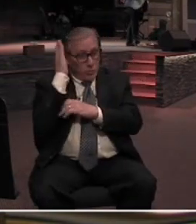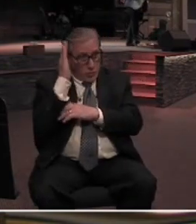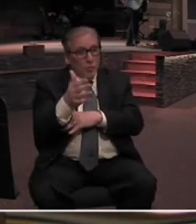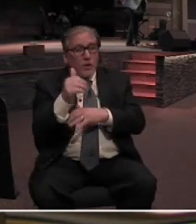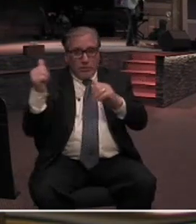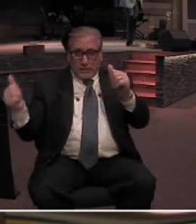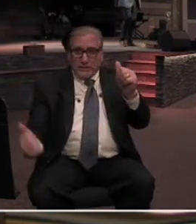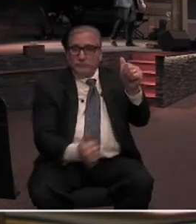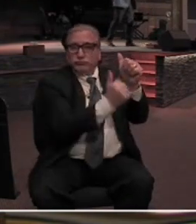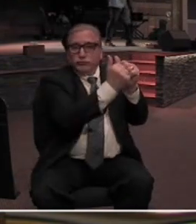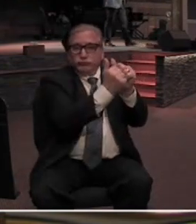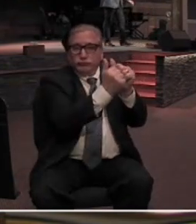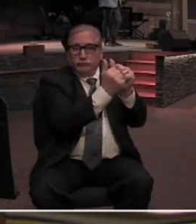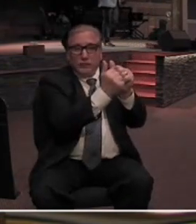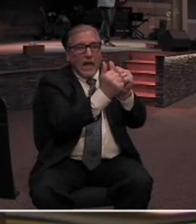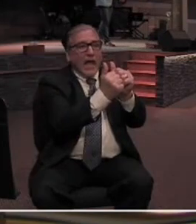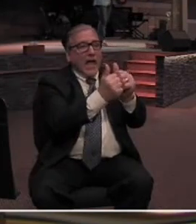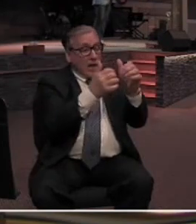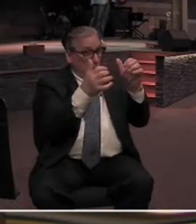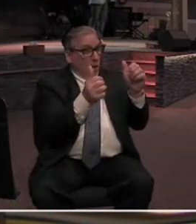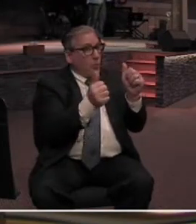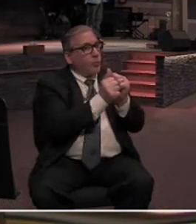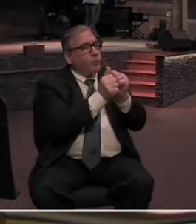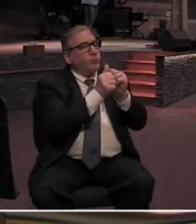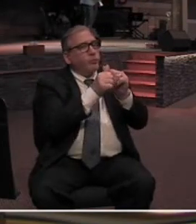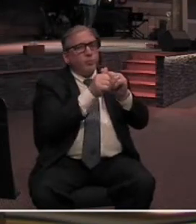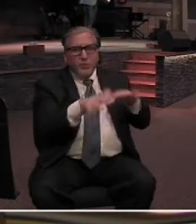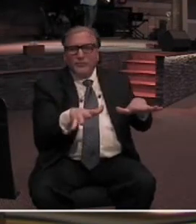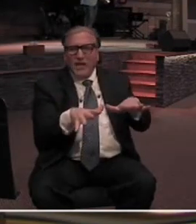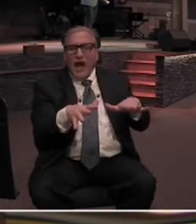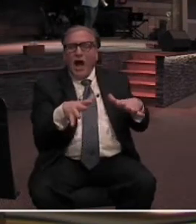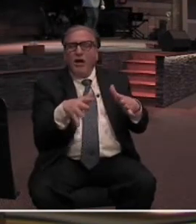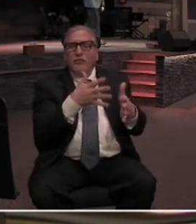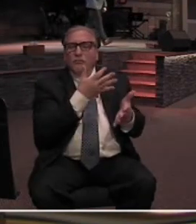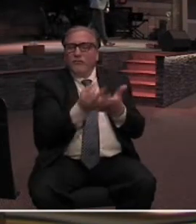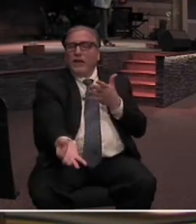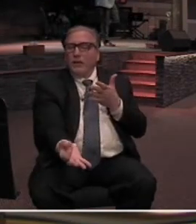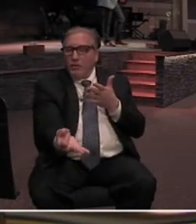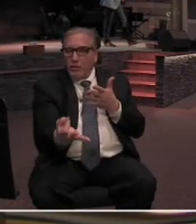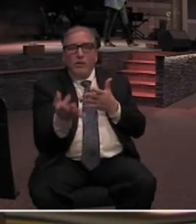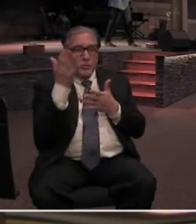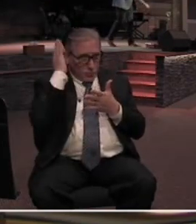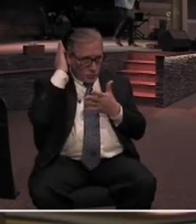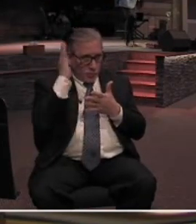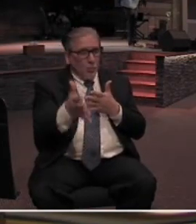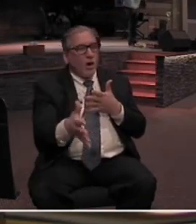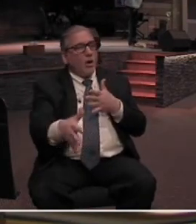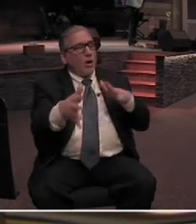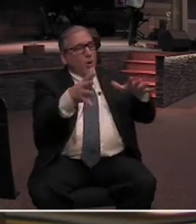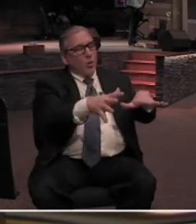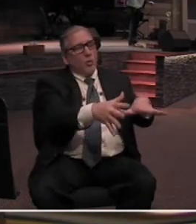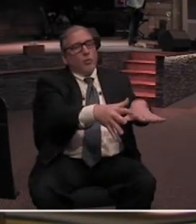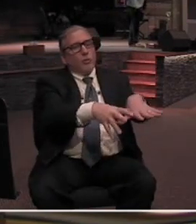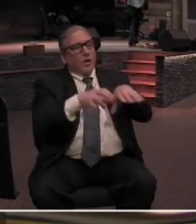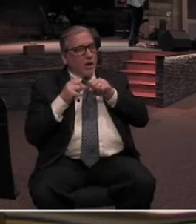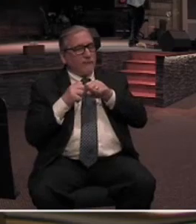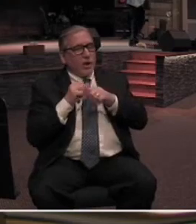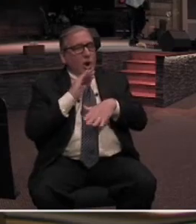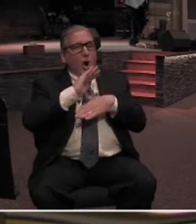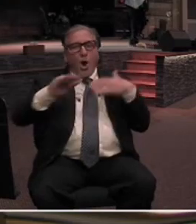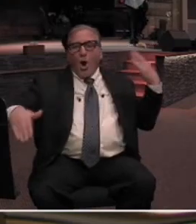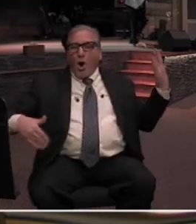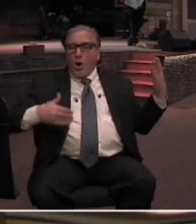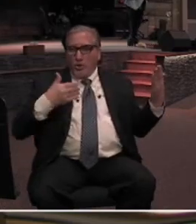surely overtake them, and without fail, recover all.